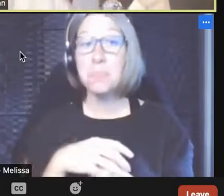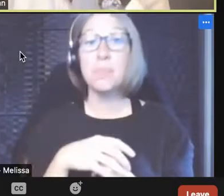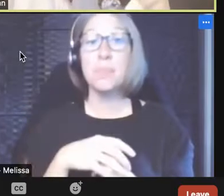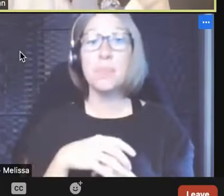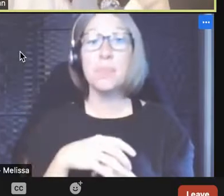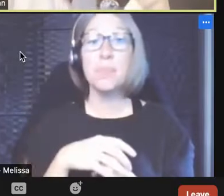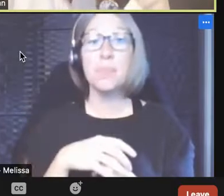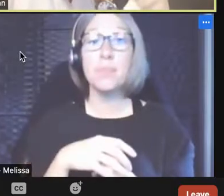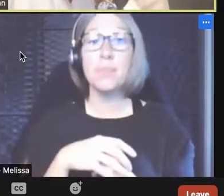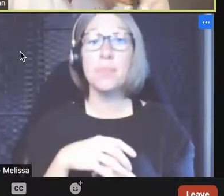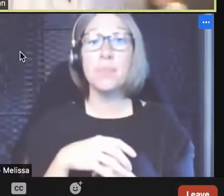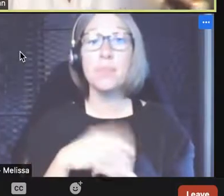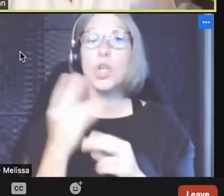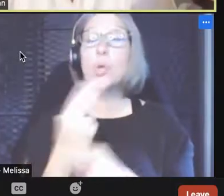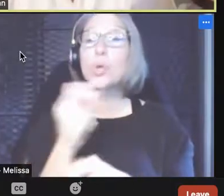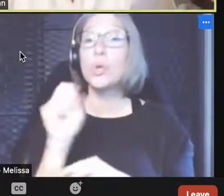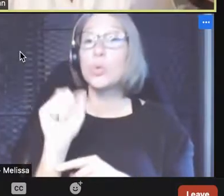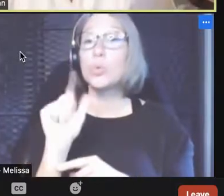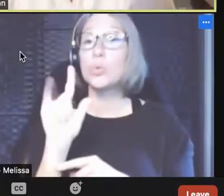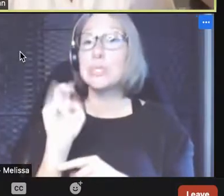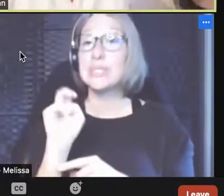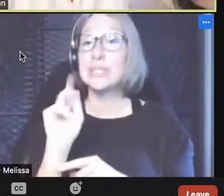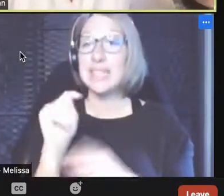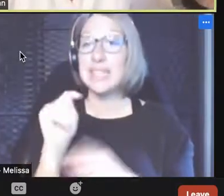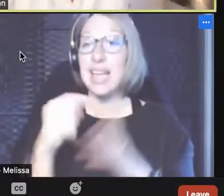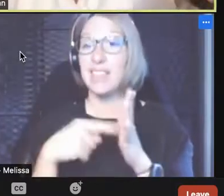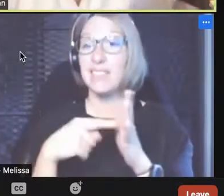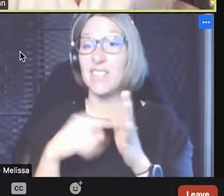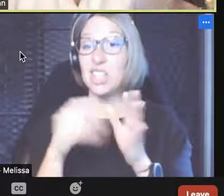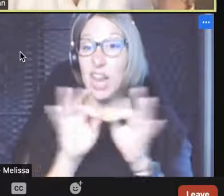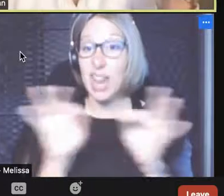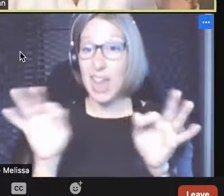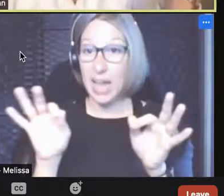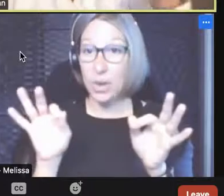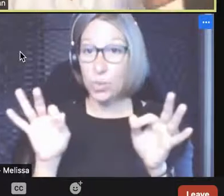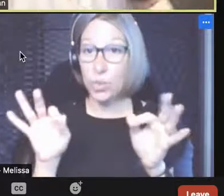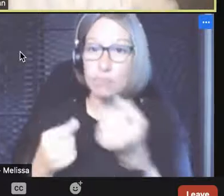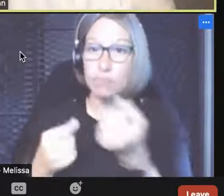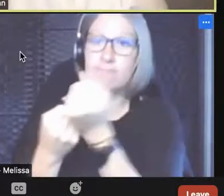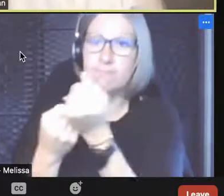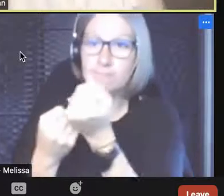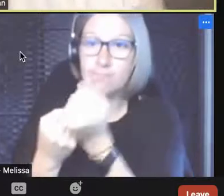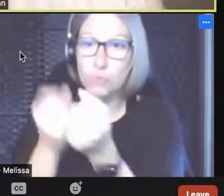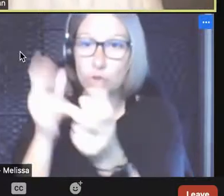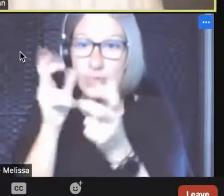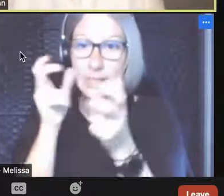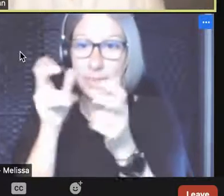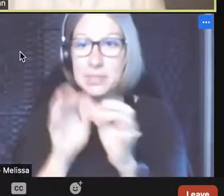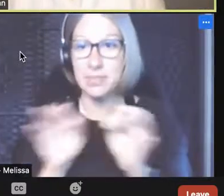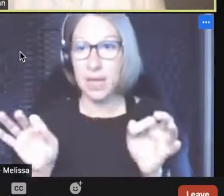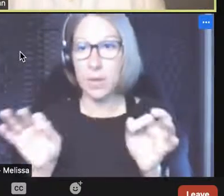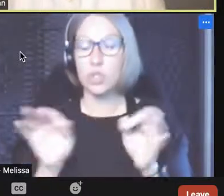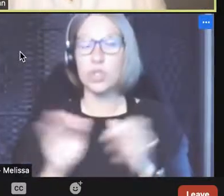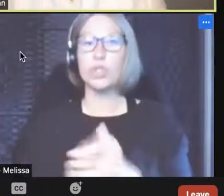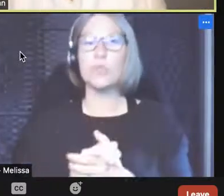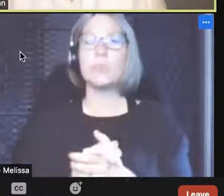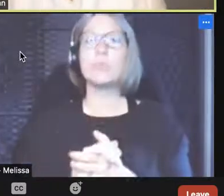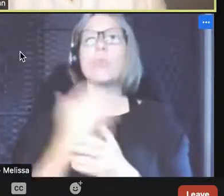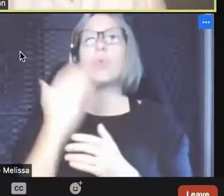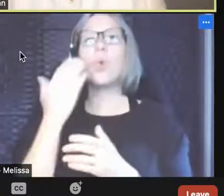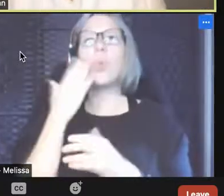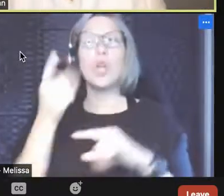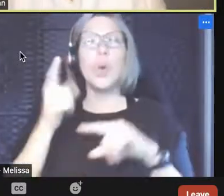use salient feature language to help increase receptive language associated with that target, okay? So we also know that he can't